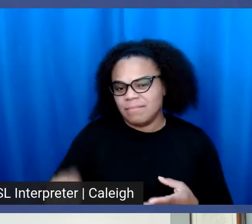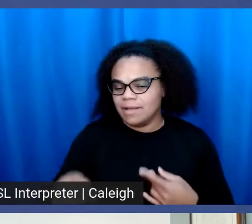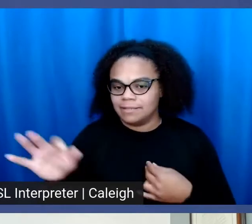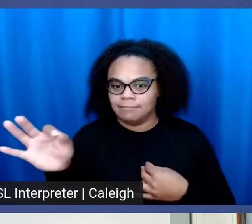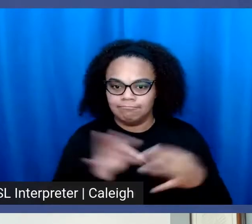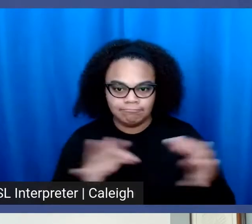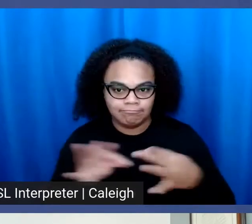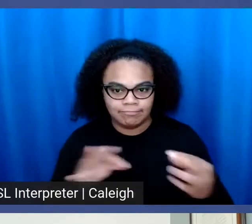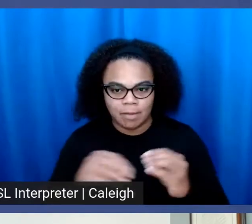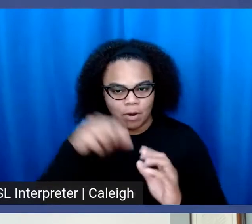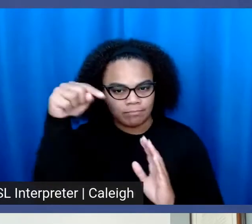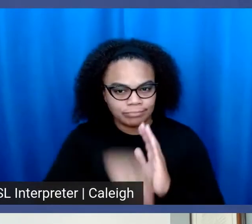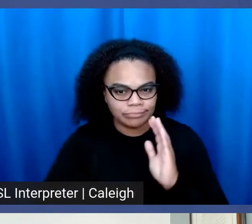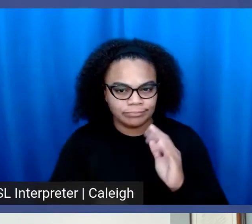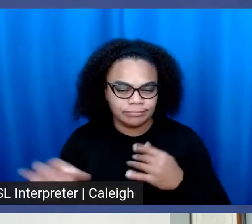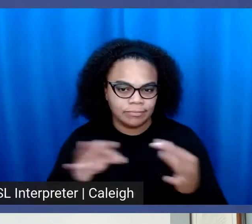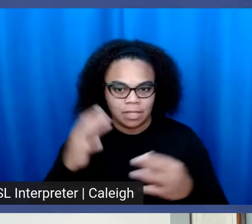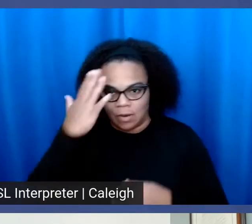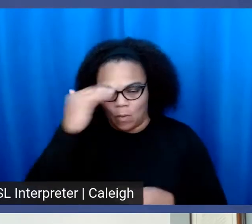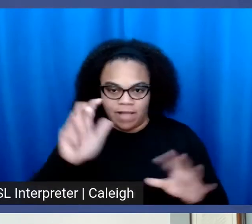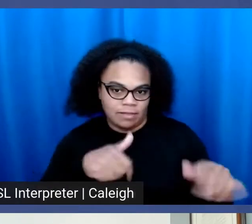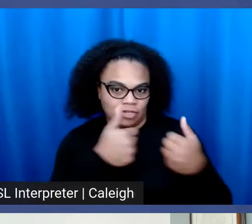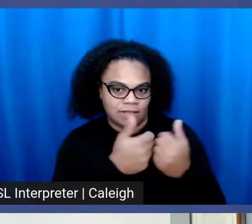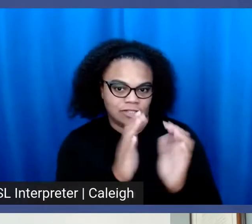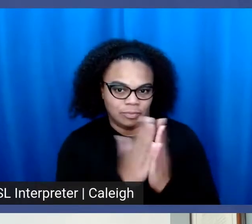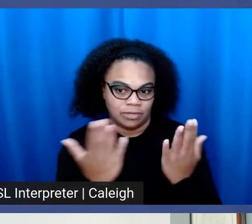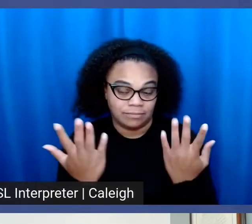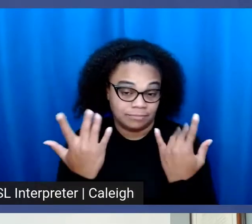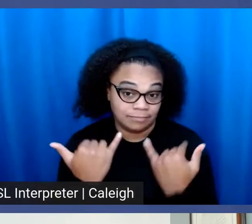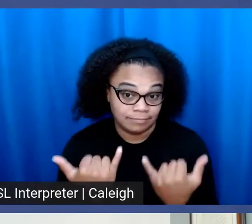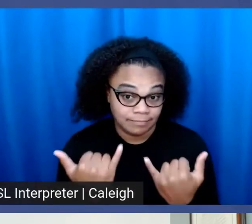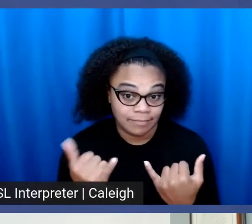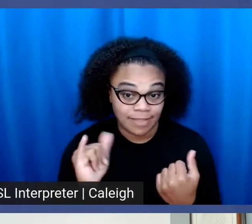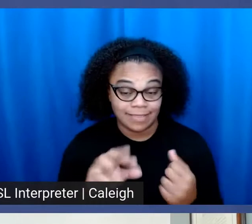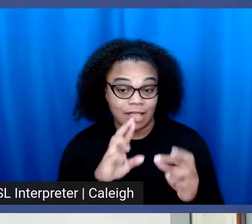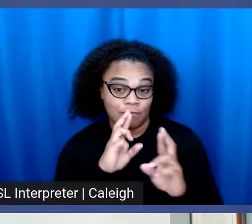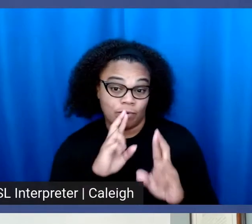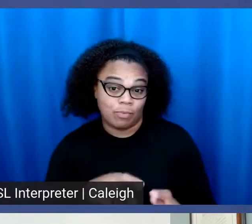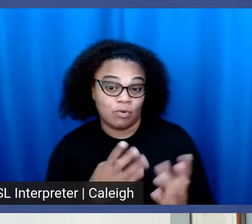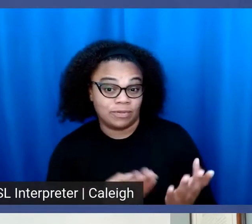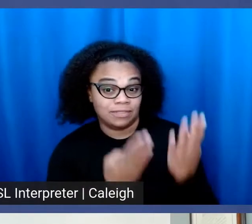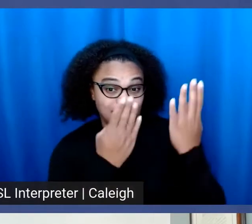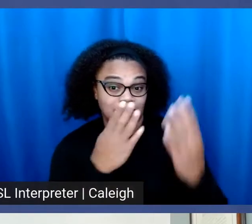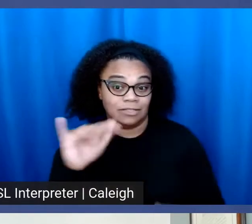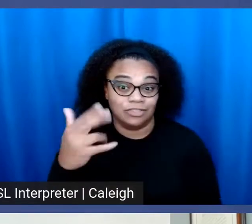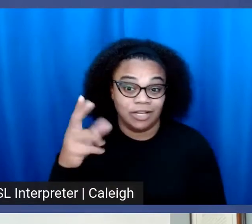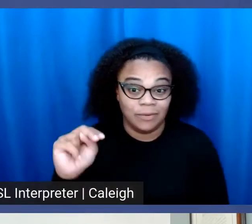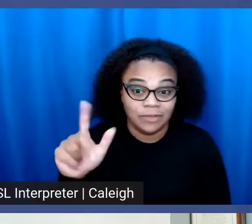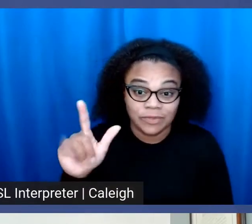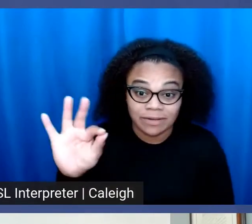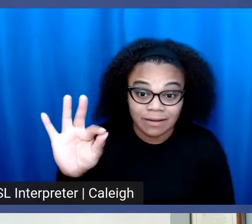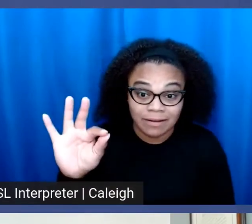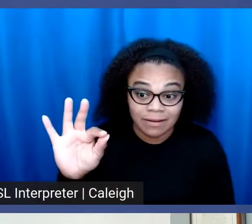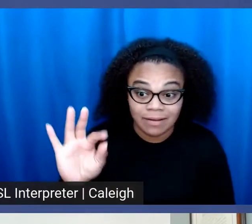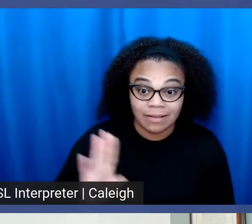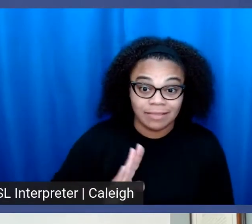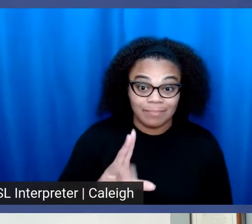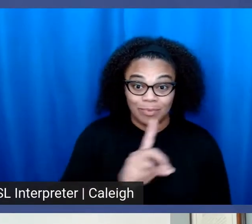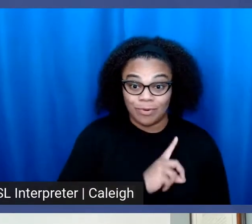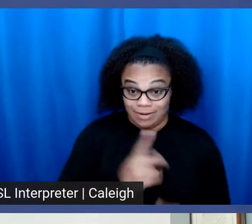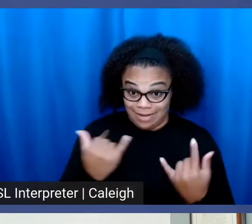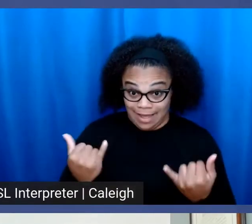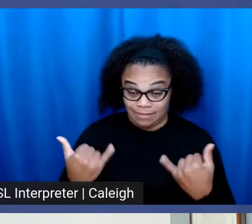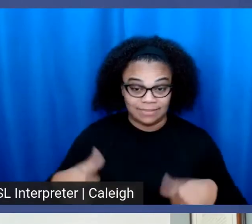book. As of this date, that report was submitted on January 29th. The board has not